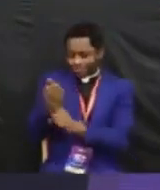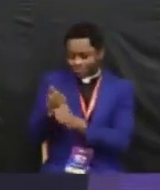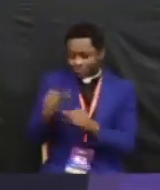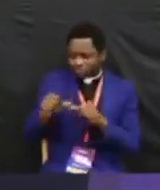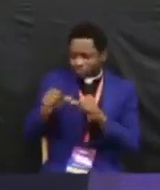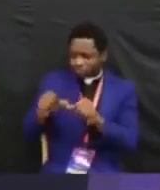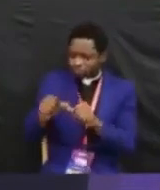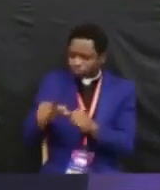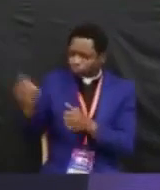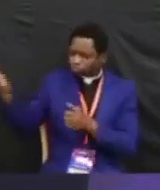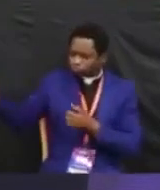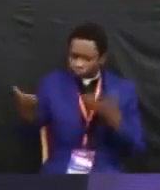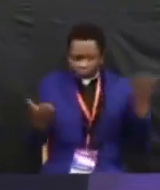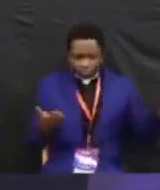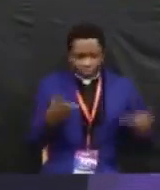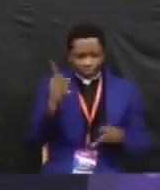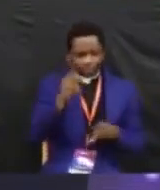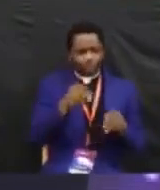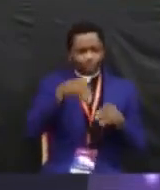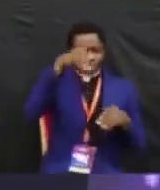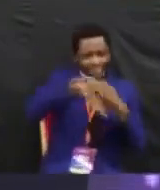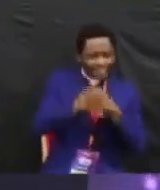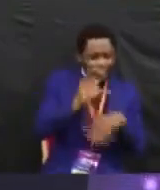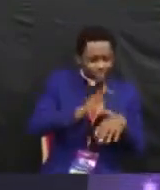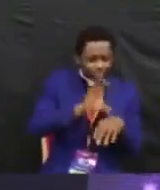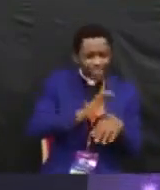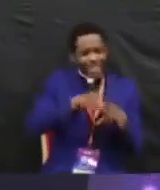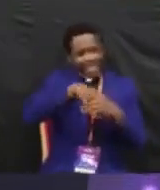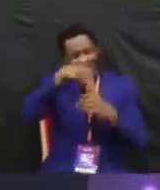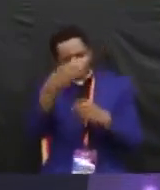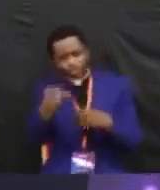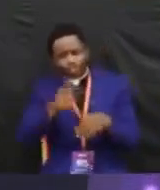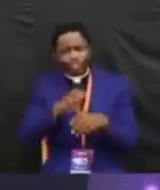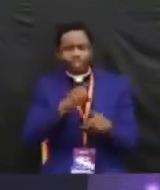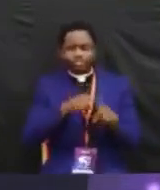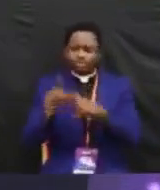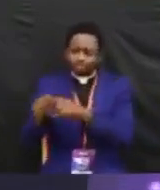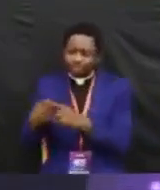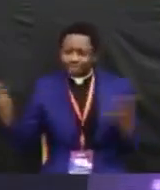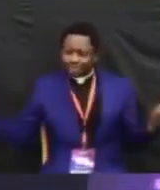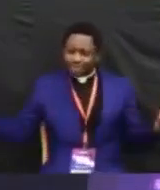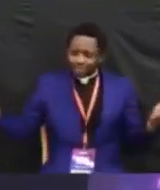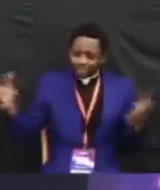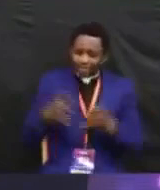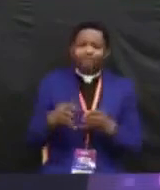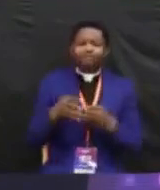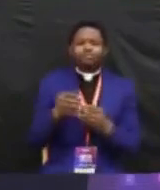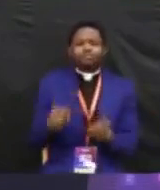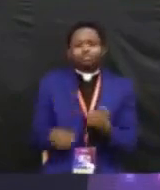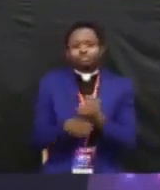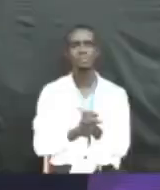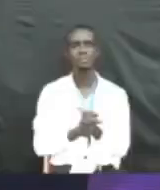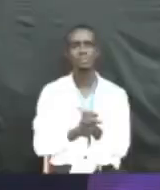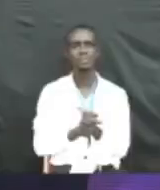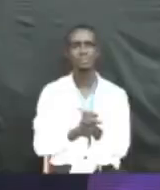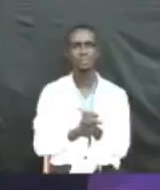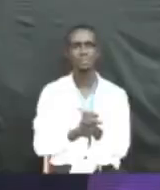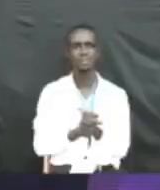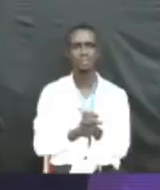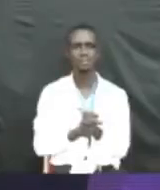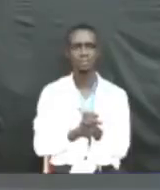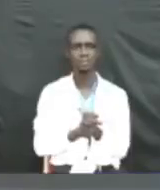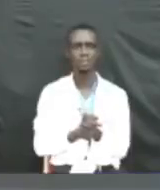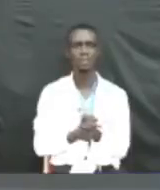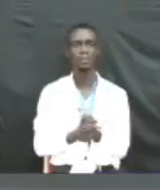of deep love for God and the church, generously support the church's work in various ways.